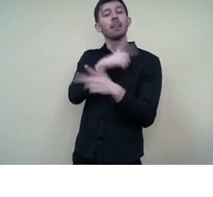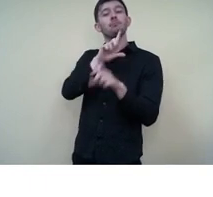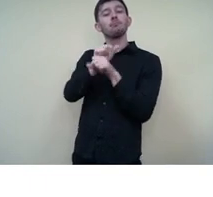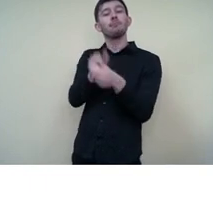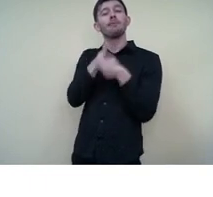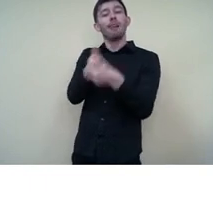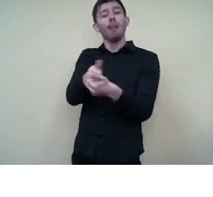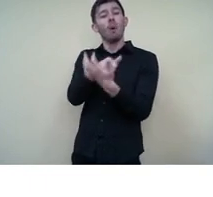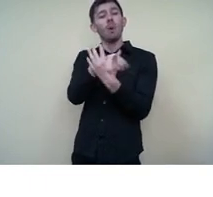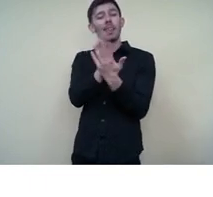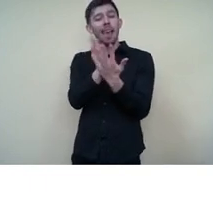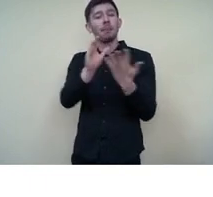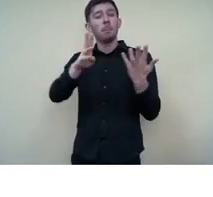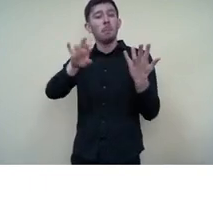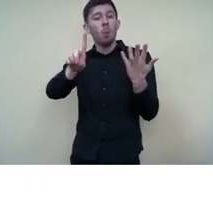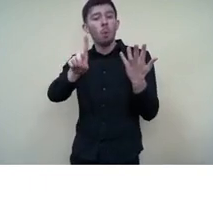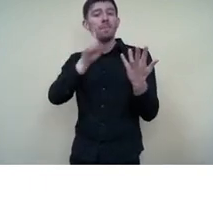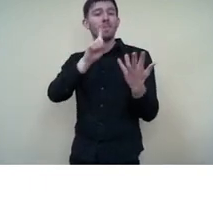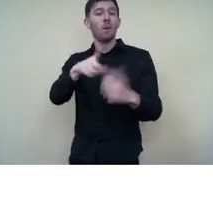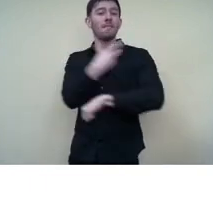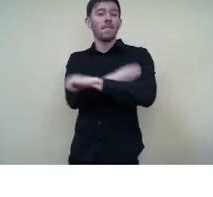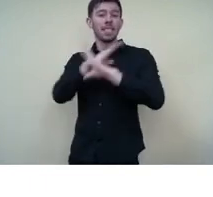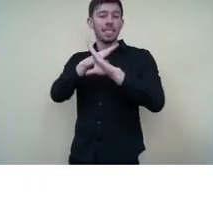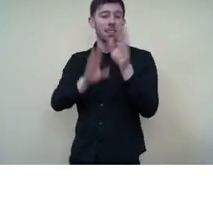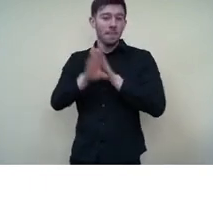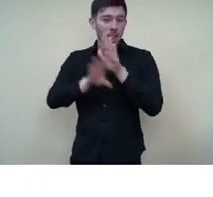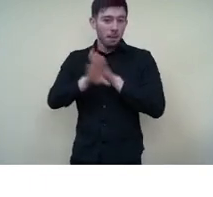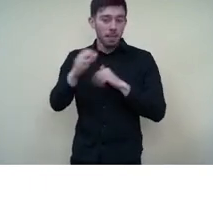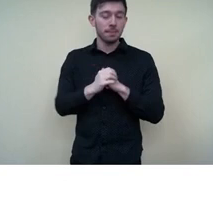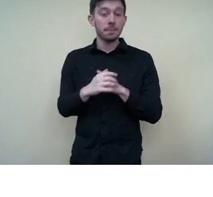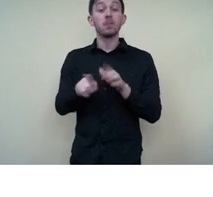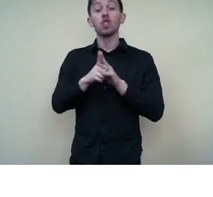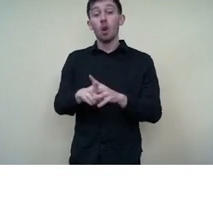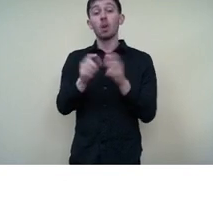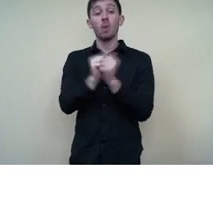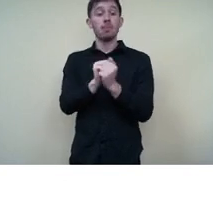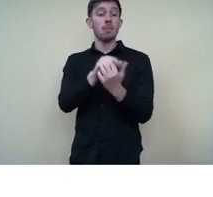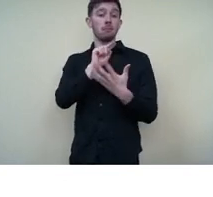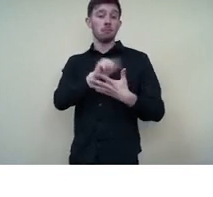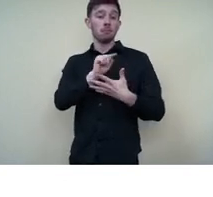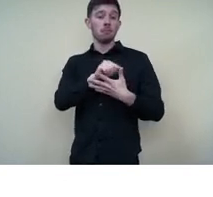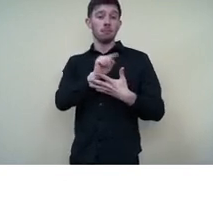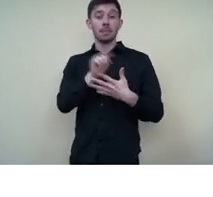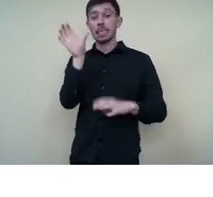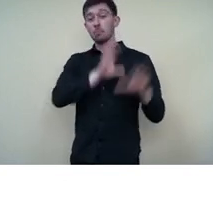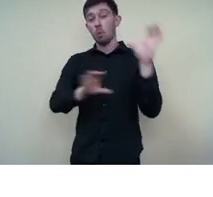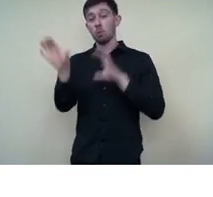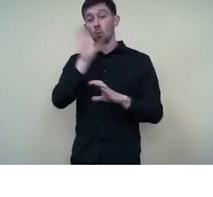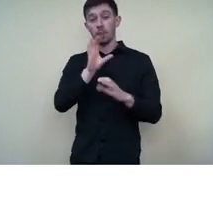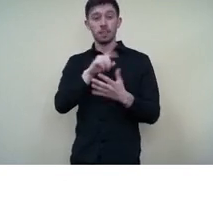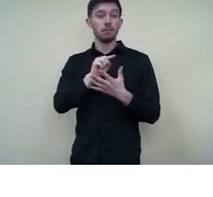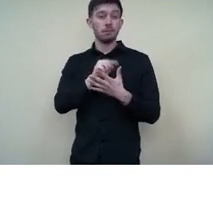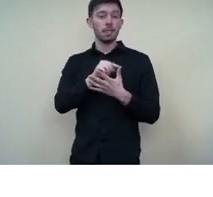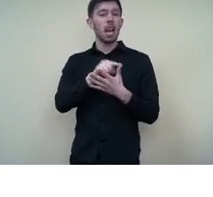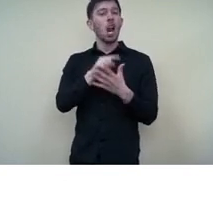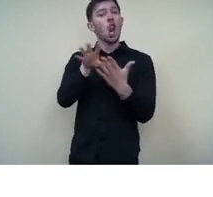into this mold of the different vaccine development stages. And so let's start with the exploratory stage. So the exploratory stage, like I mentioned, is